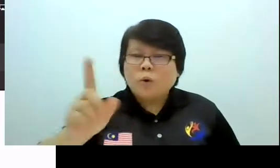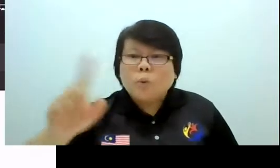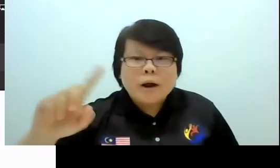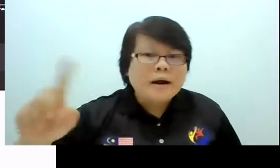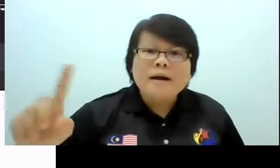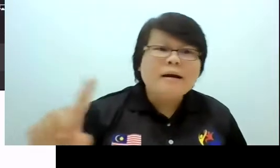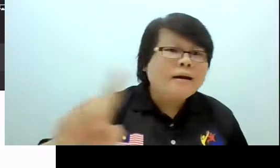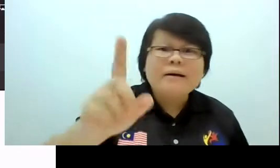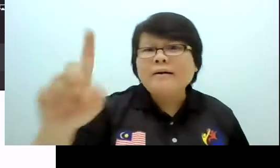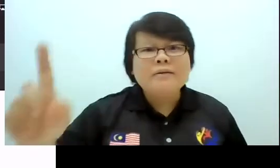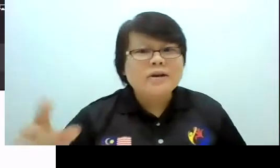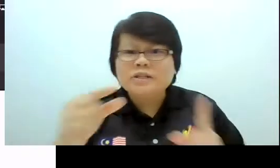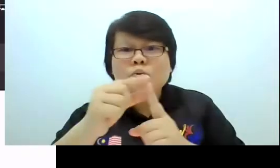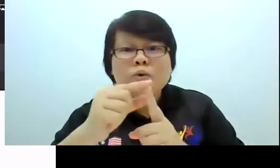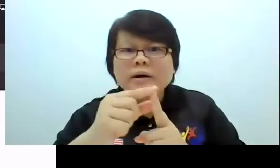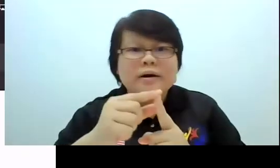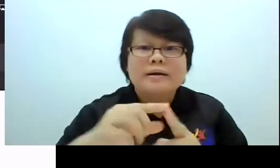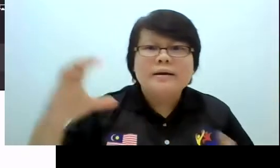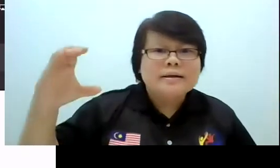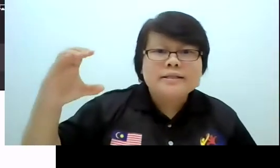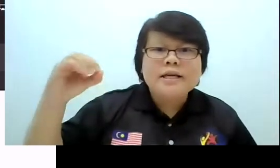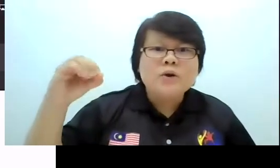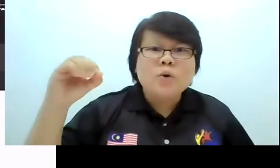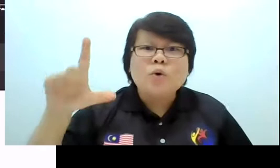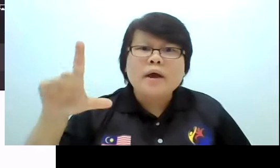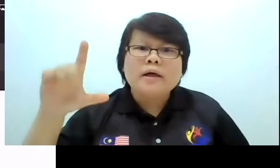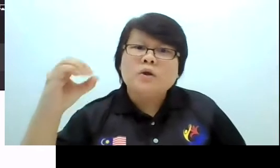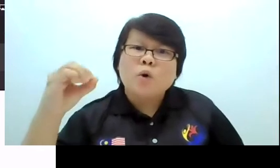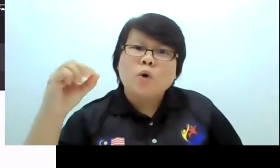Okay, where is the word?